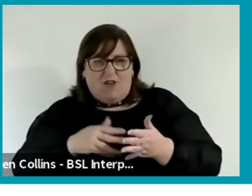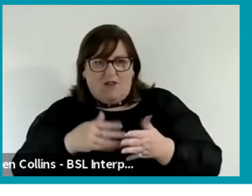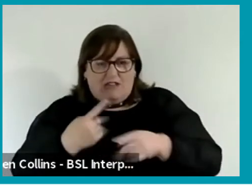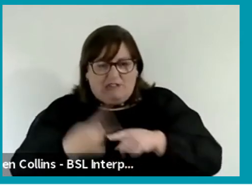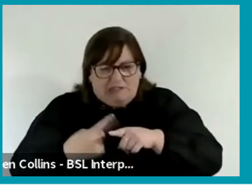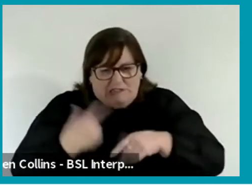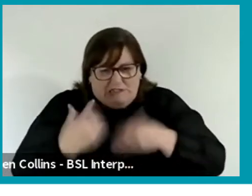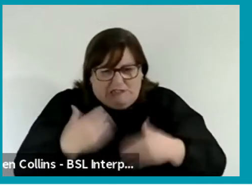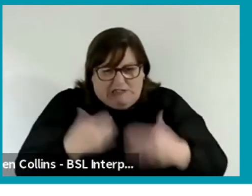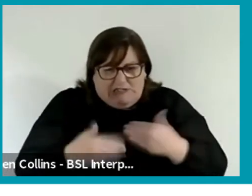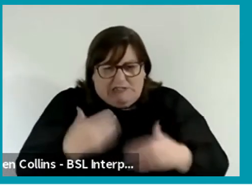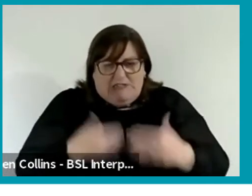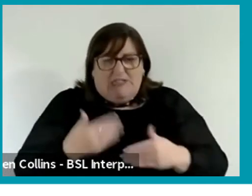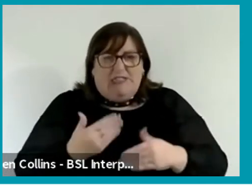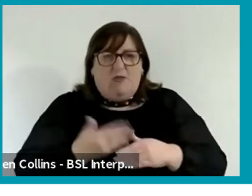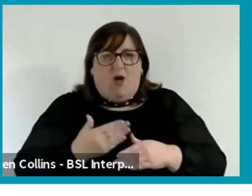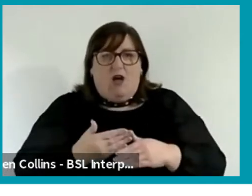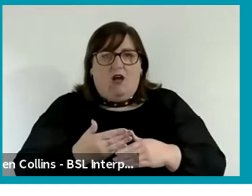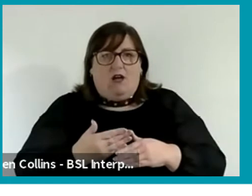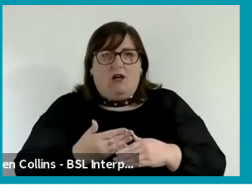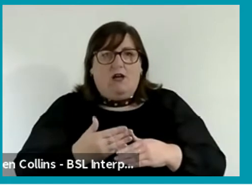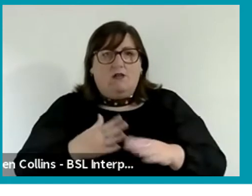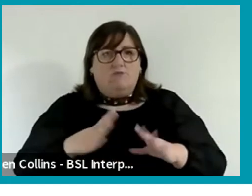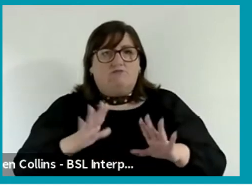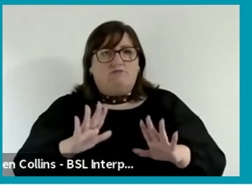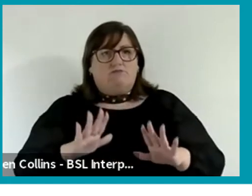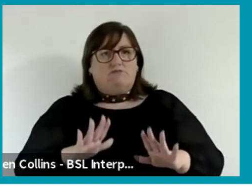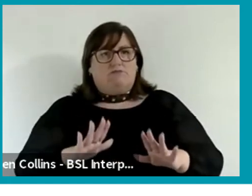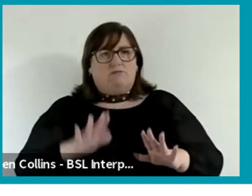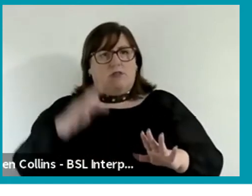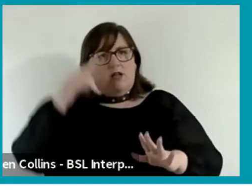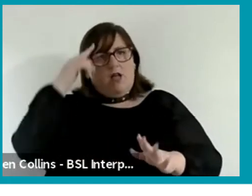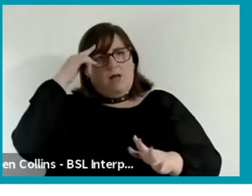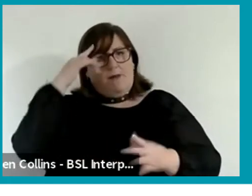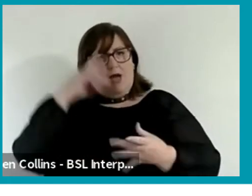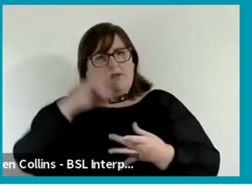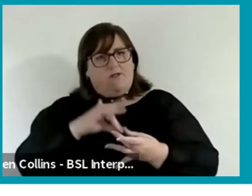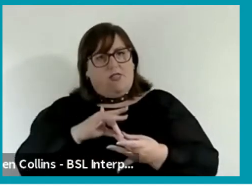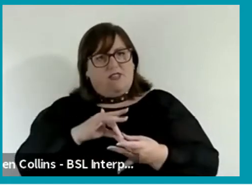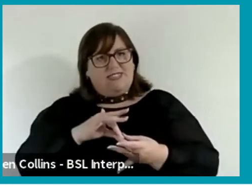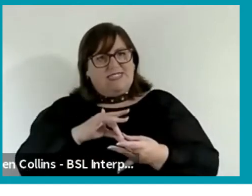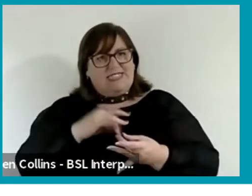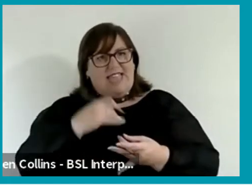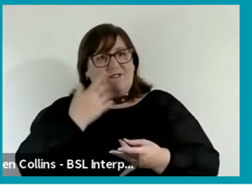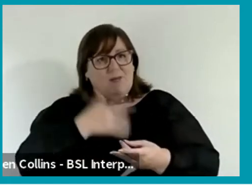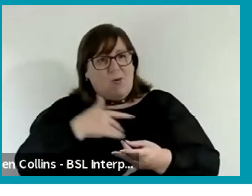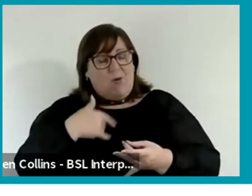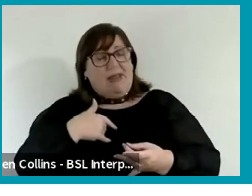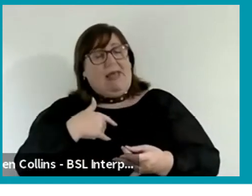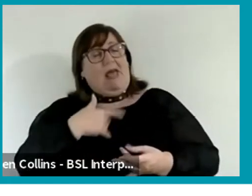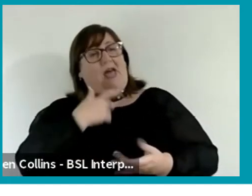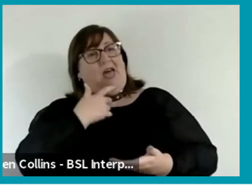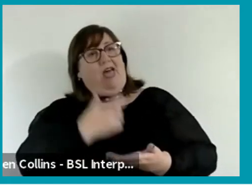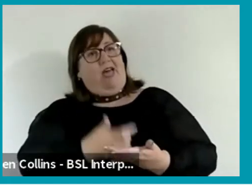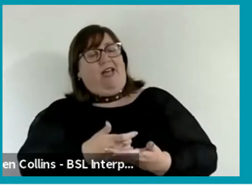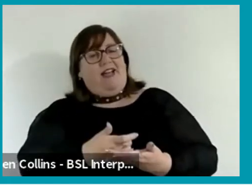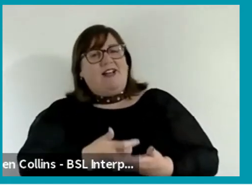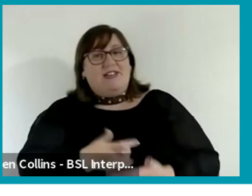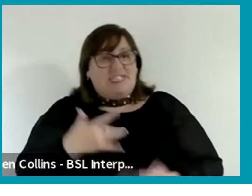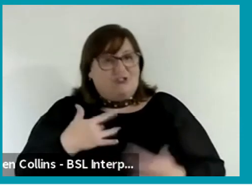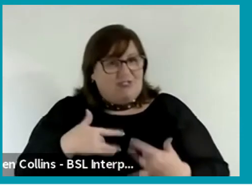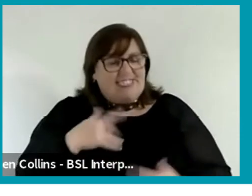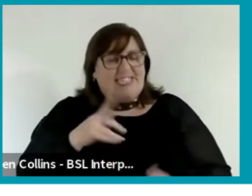thing in the morning. So that certainly opened up a few people's eyes. Here's an interesting one. And this is from Samuel. Samuel, thank you for sending this